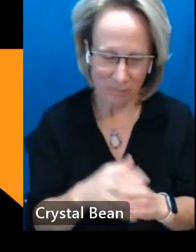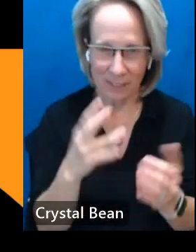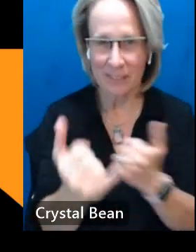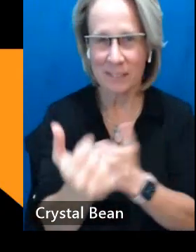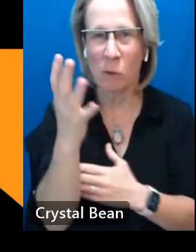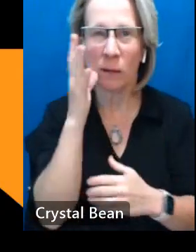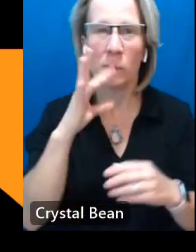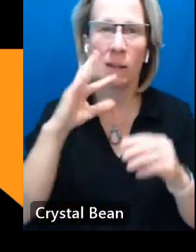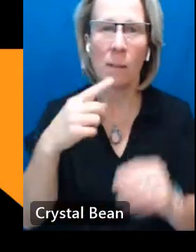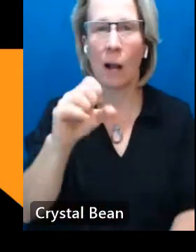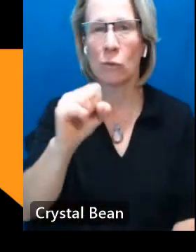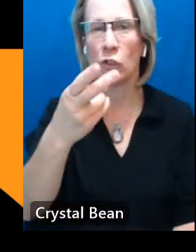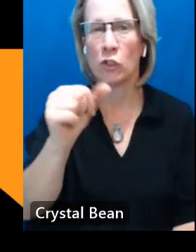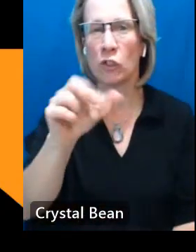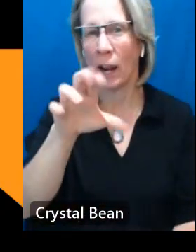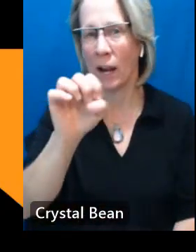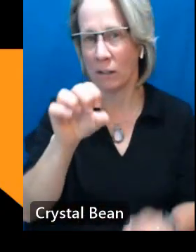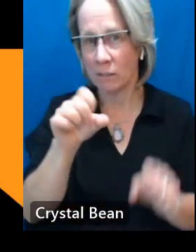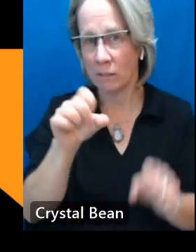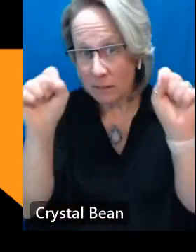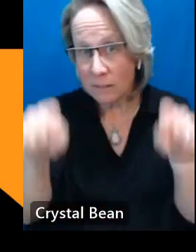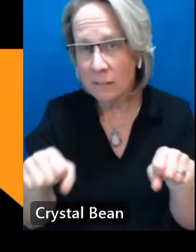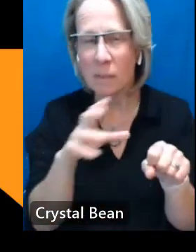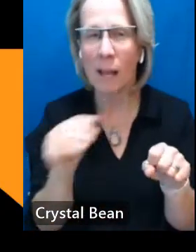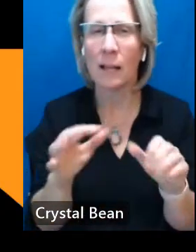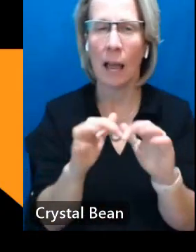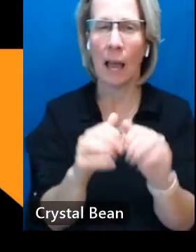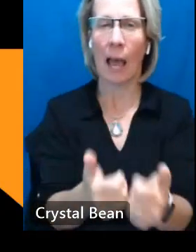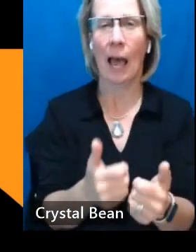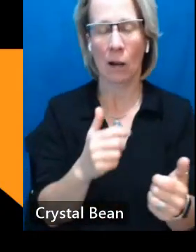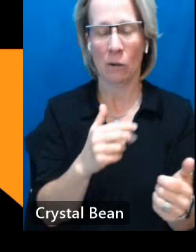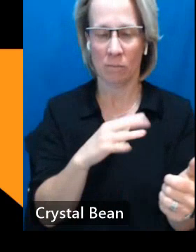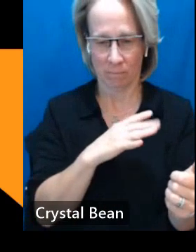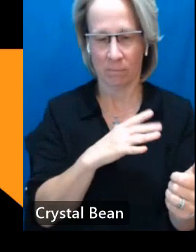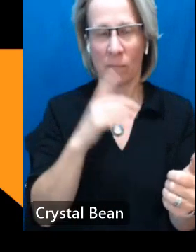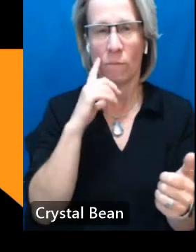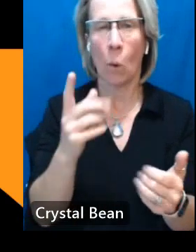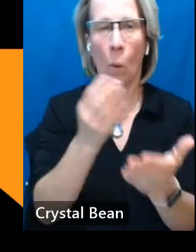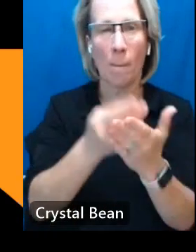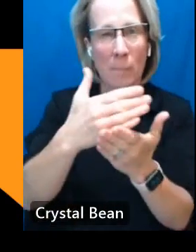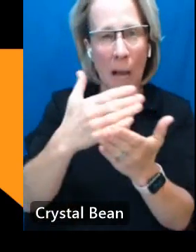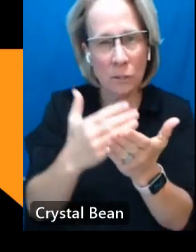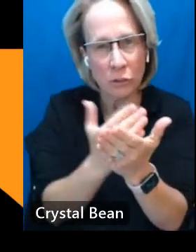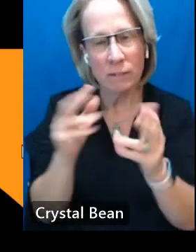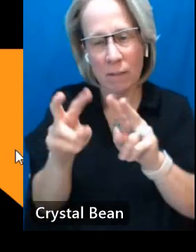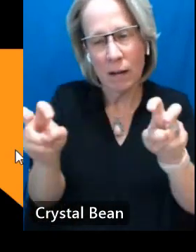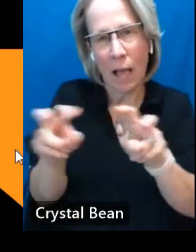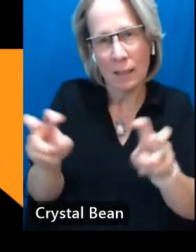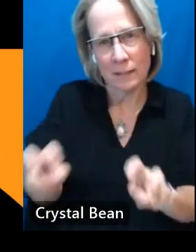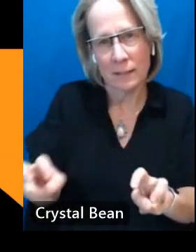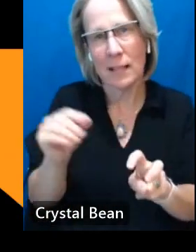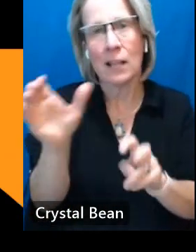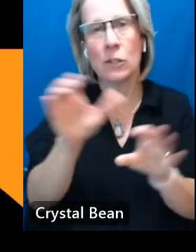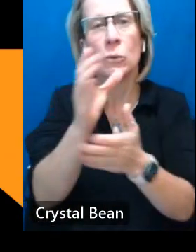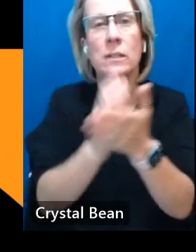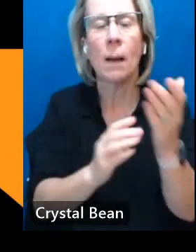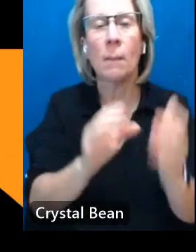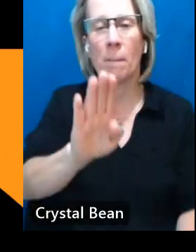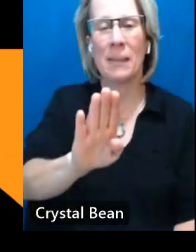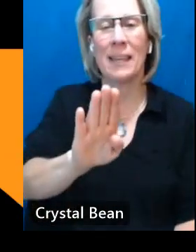system and how it's most useful for budget analysts. And we'll also do a little bit of BFM training, of a very